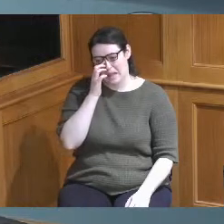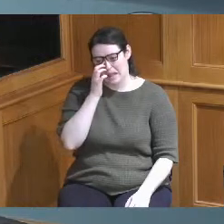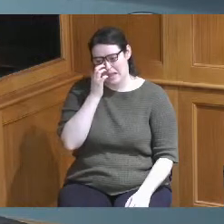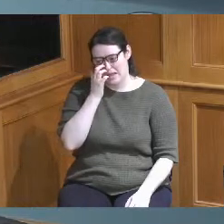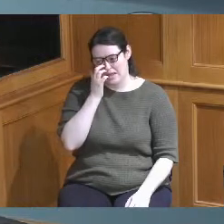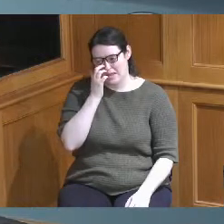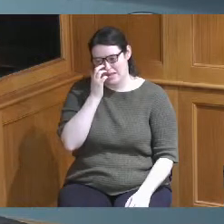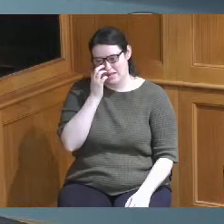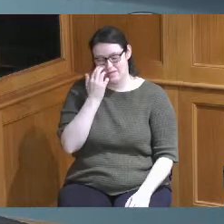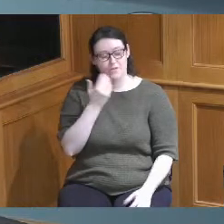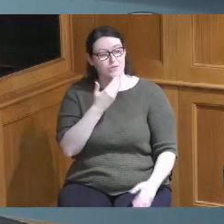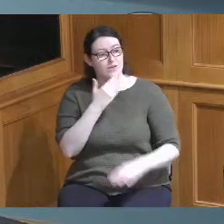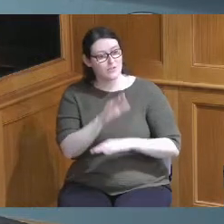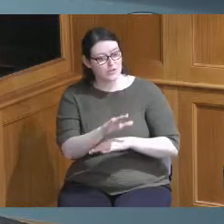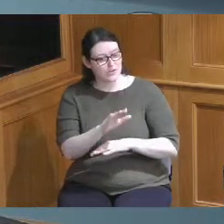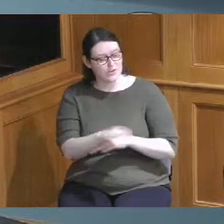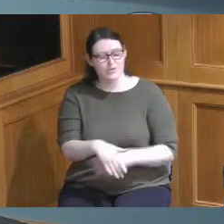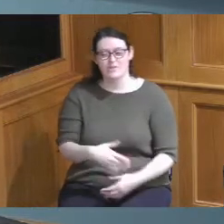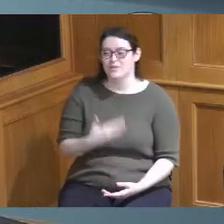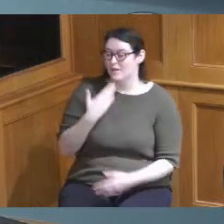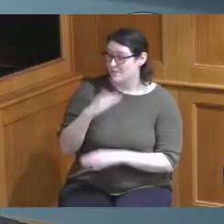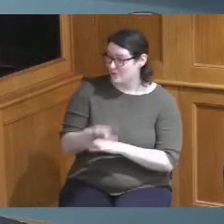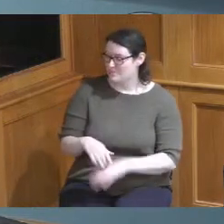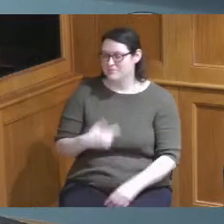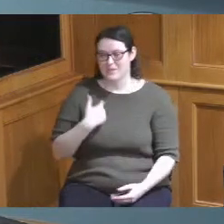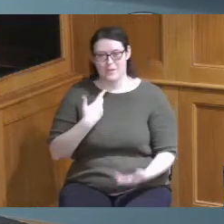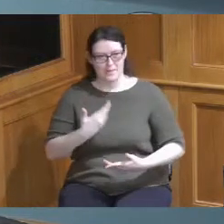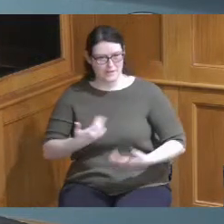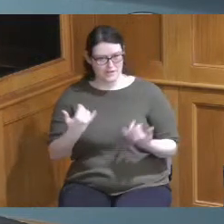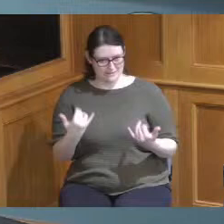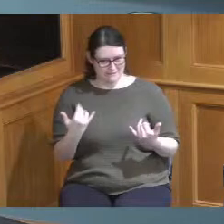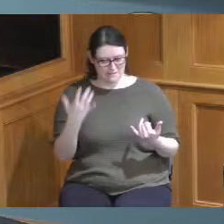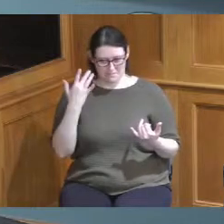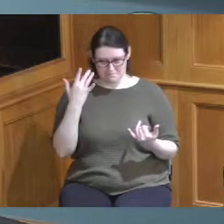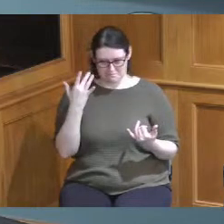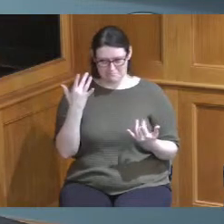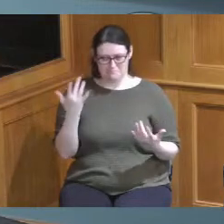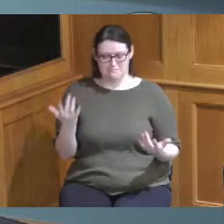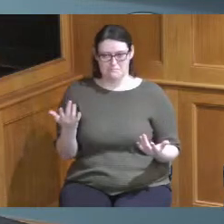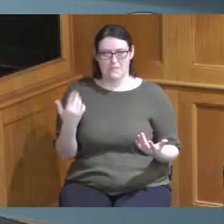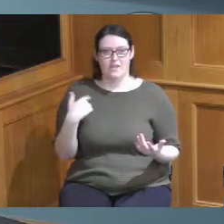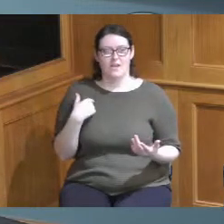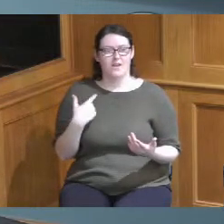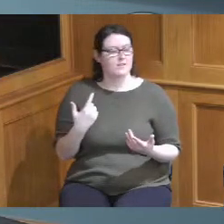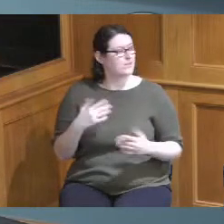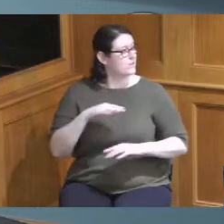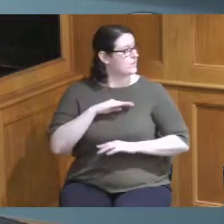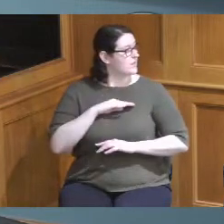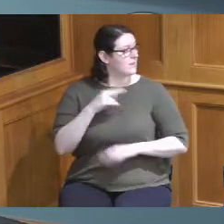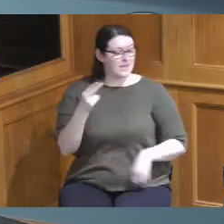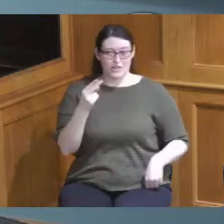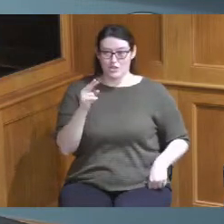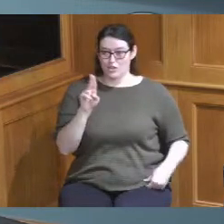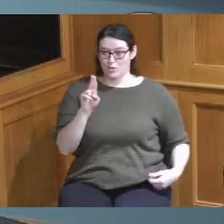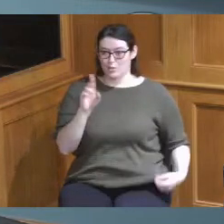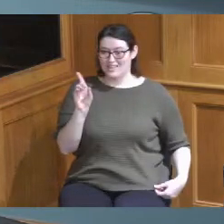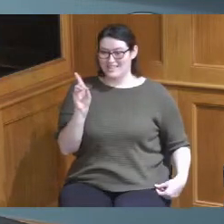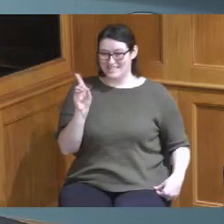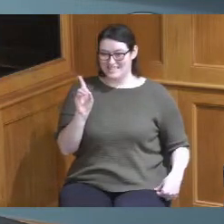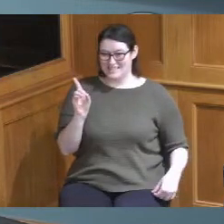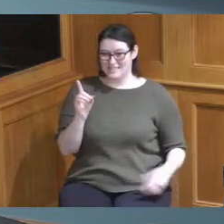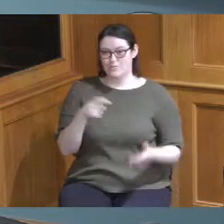Good afternoon. Good afternoon. I'm here today to fulfill a HUD requirement, which is to